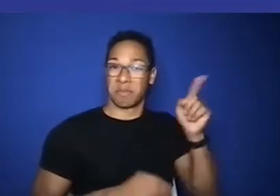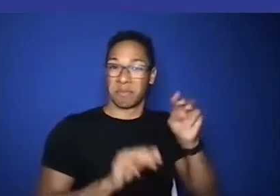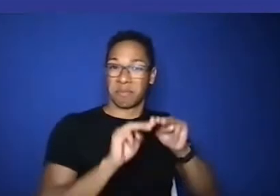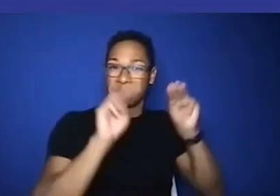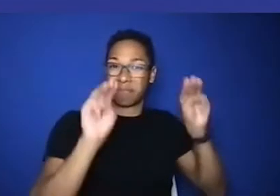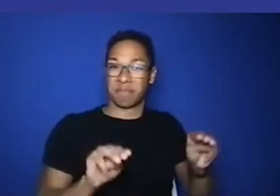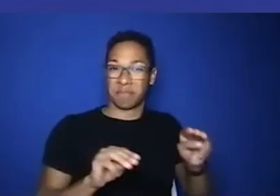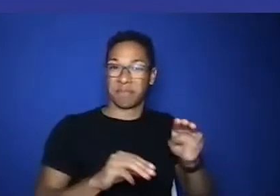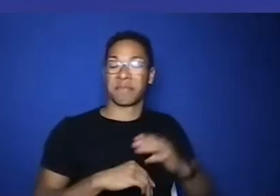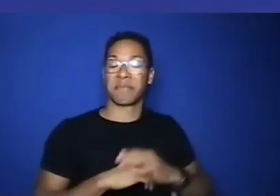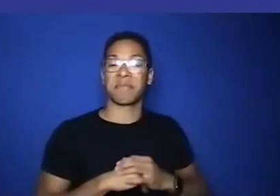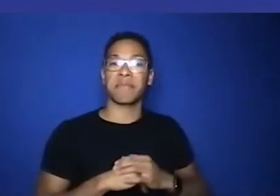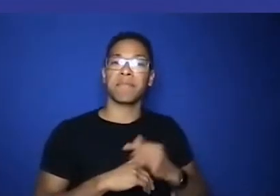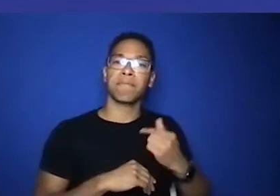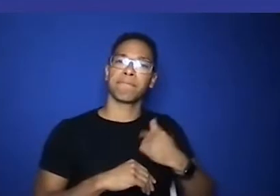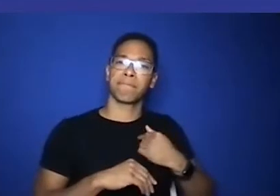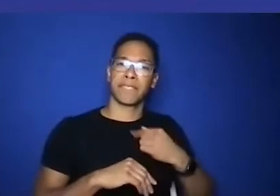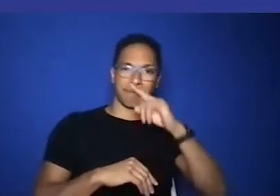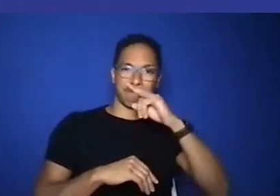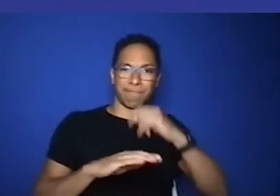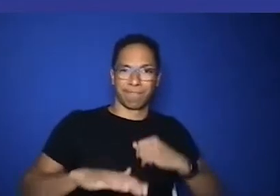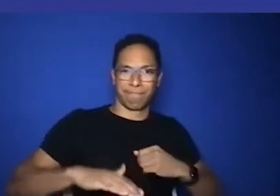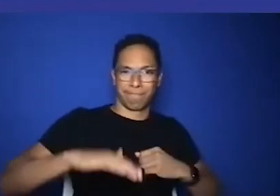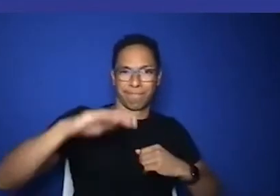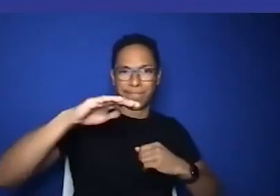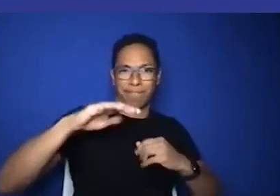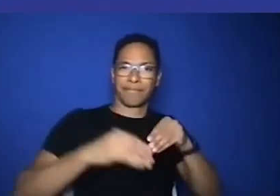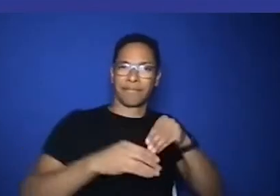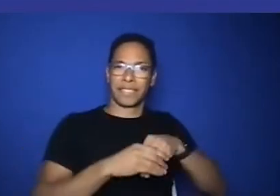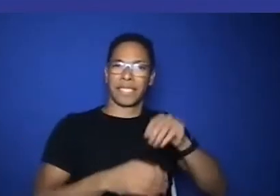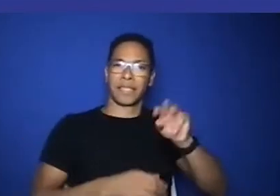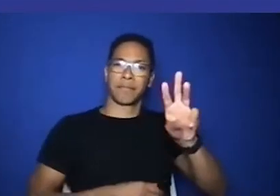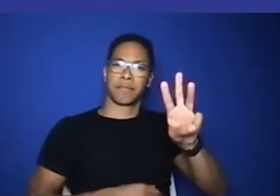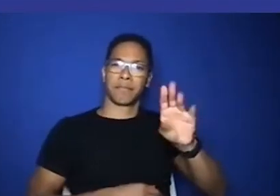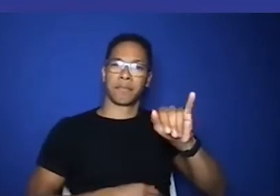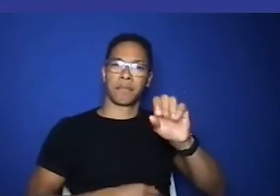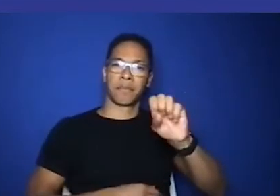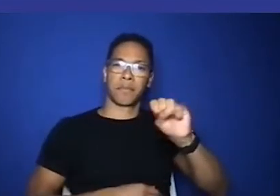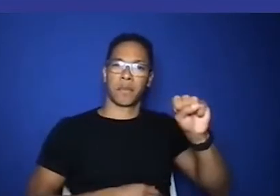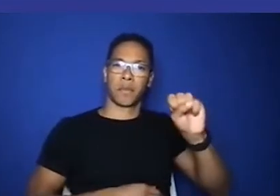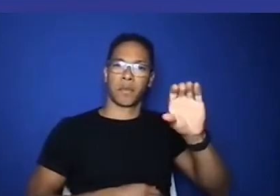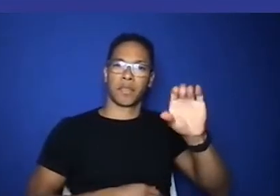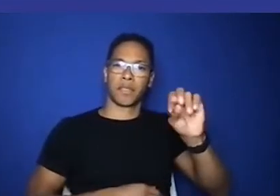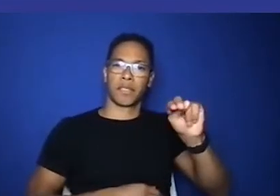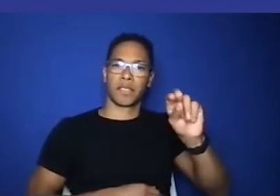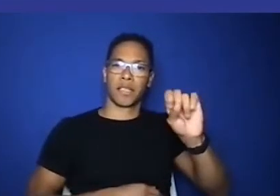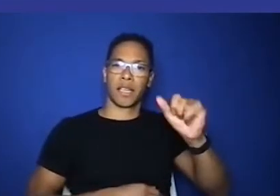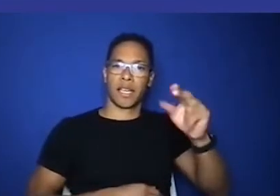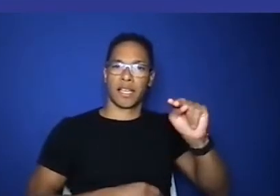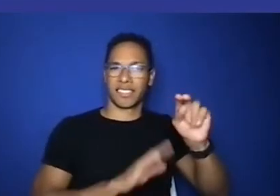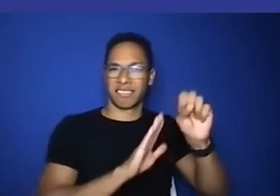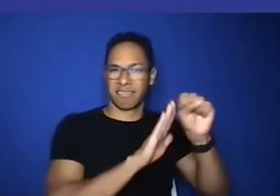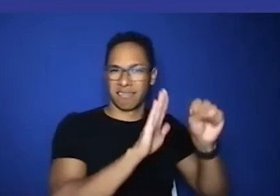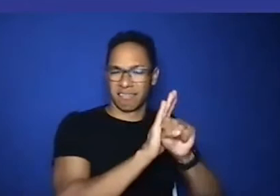was a child. I lived in Wisconsin for quite some time, and my family used to take me down to the Field Museum,